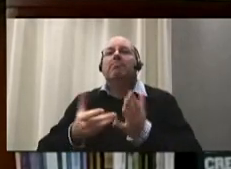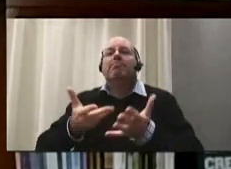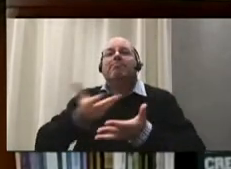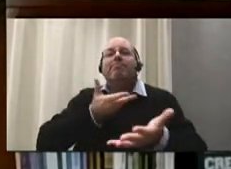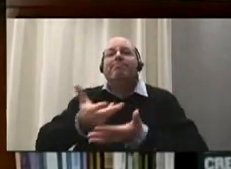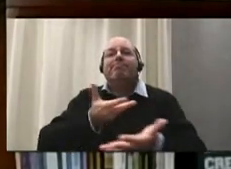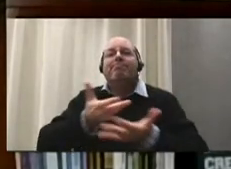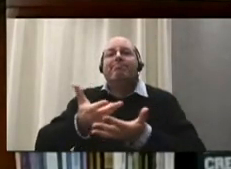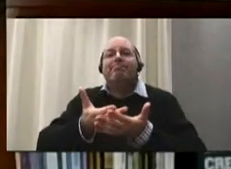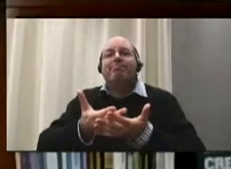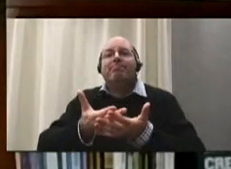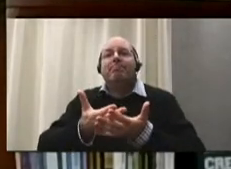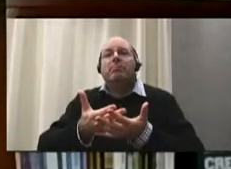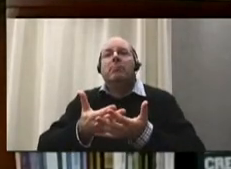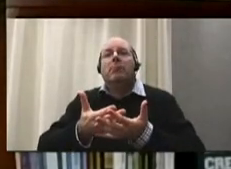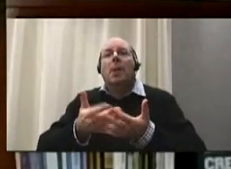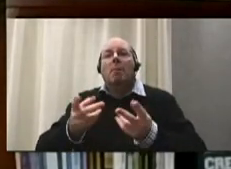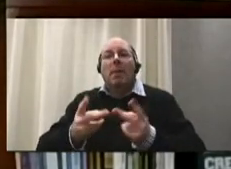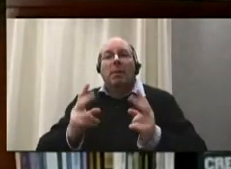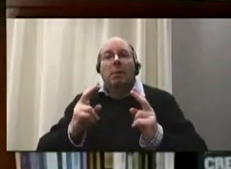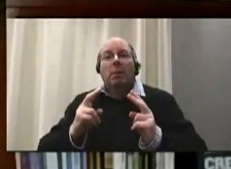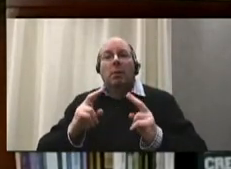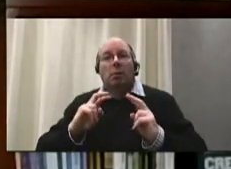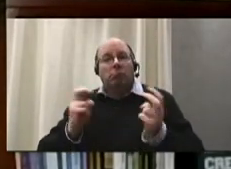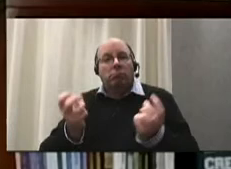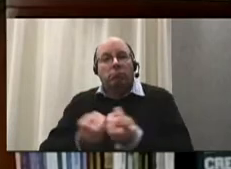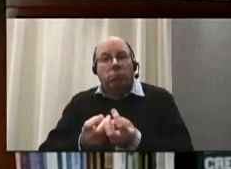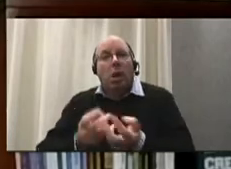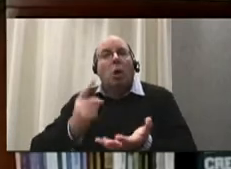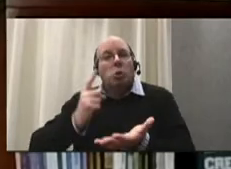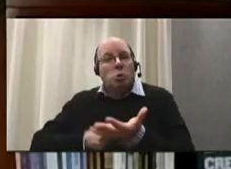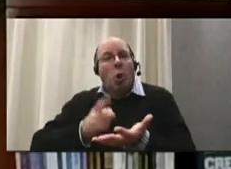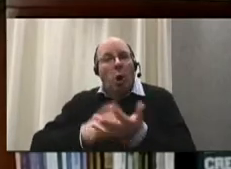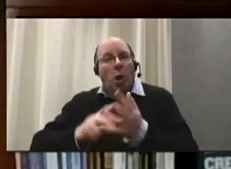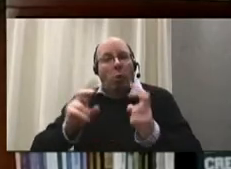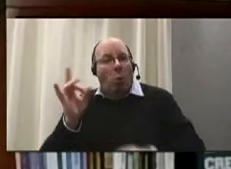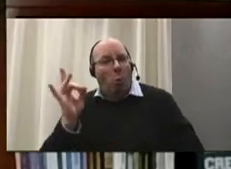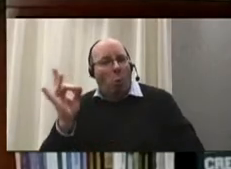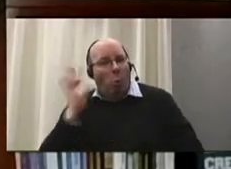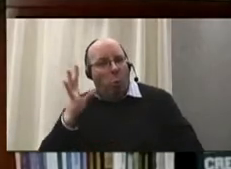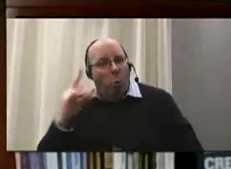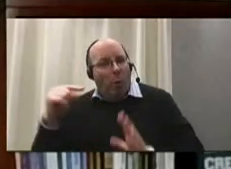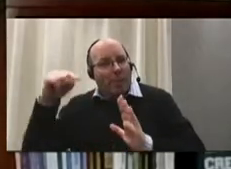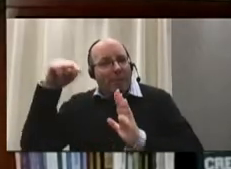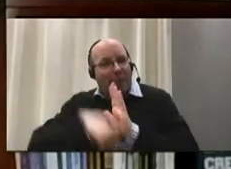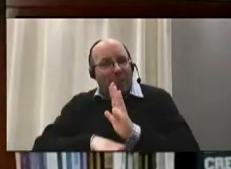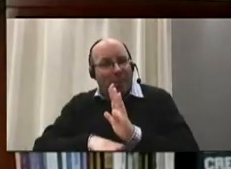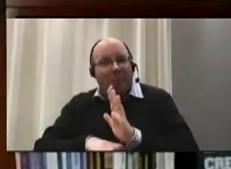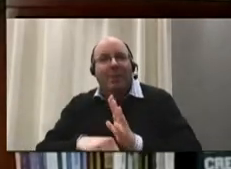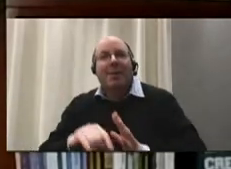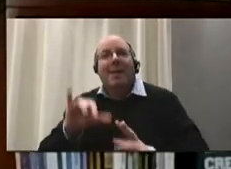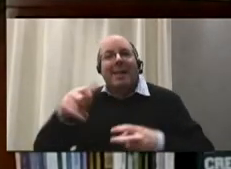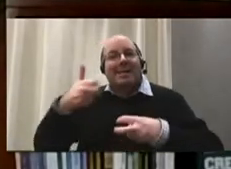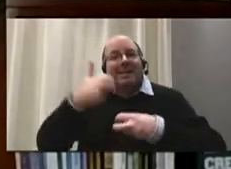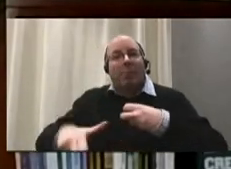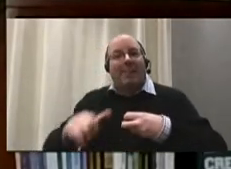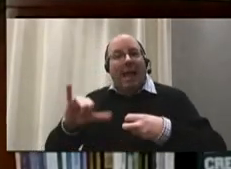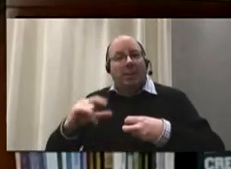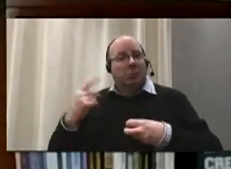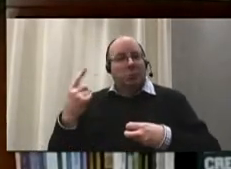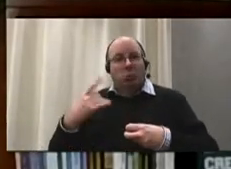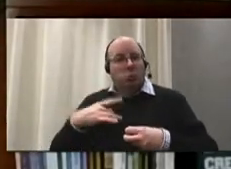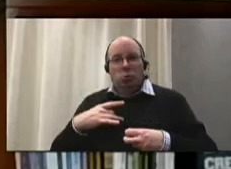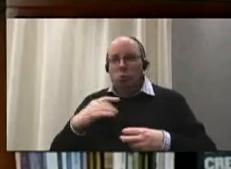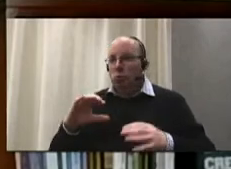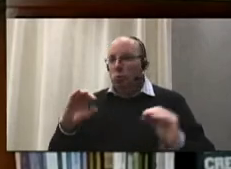have difficult conversations. And I'm telling you, that's the thing that no one likes, but it has to happen. And our students can